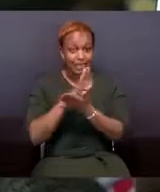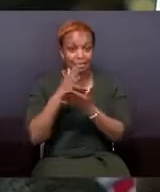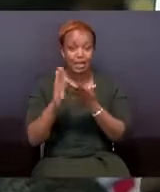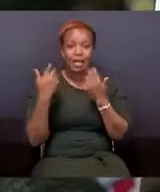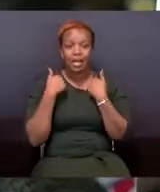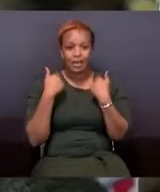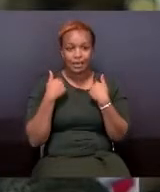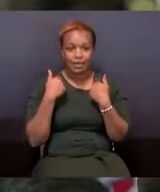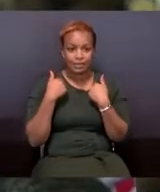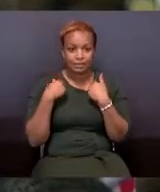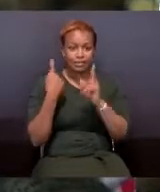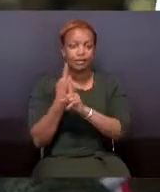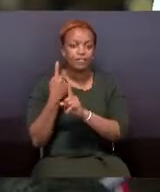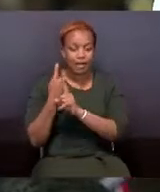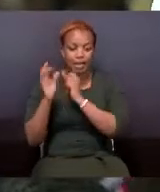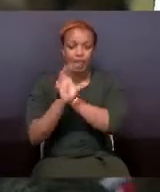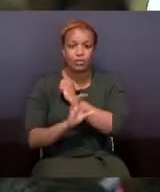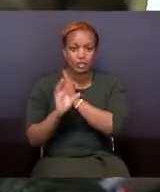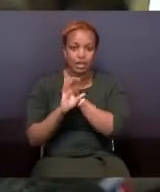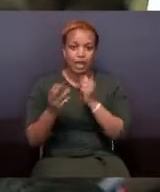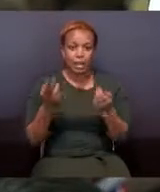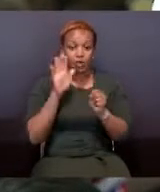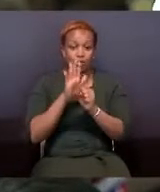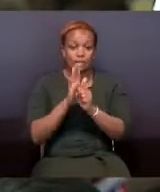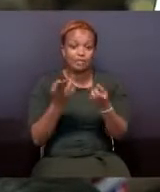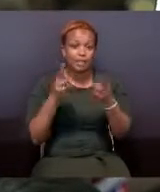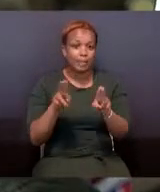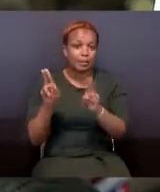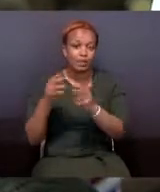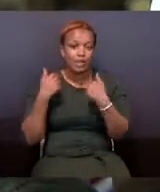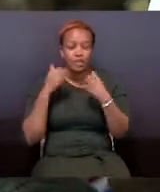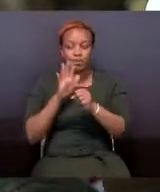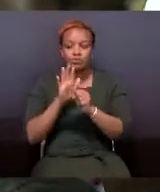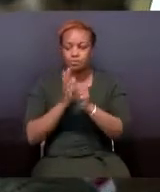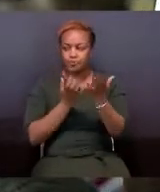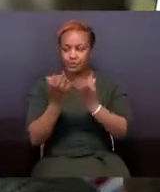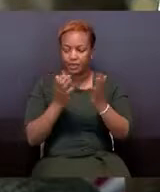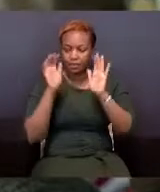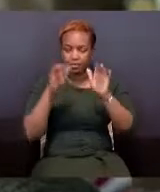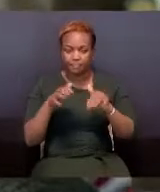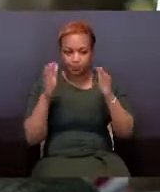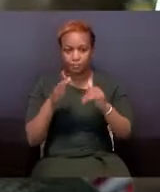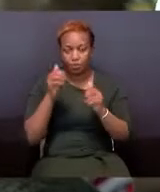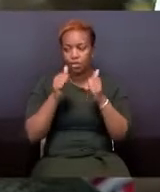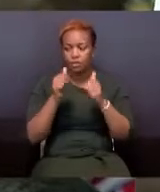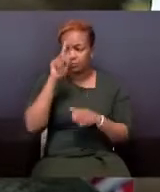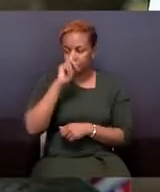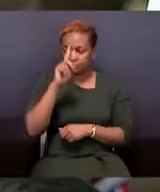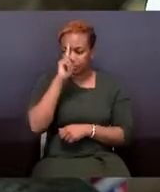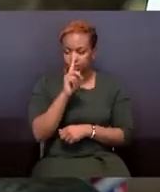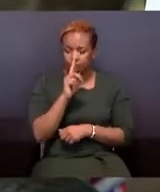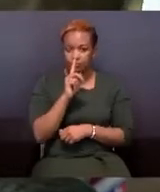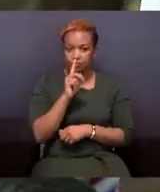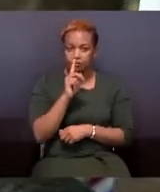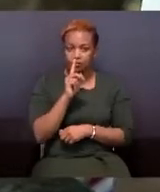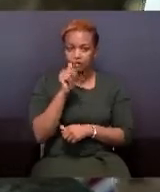trade is already happening and we can see much more massive trade if agriculture becomes a critical component of AFTA?